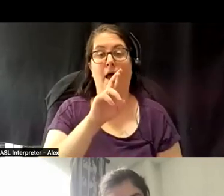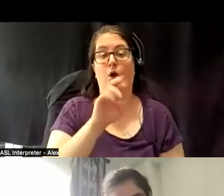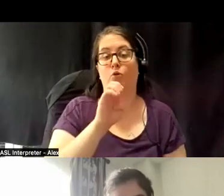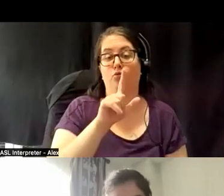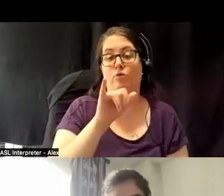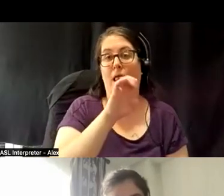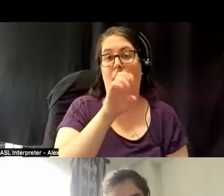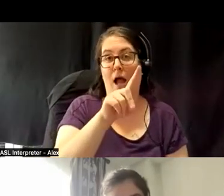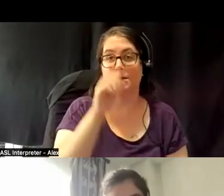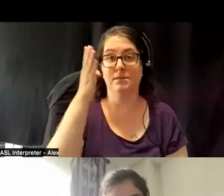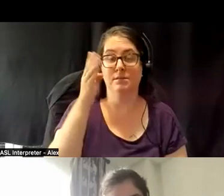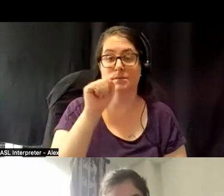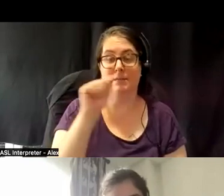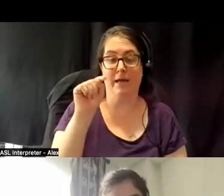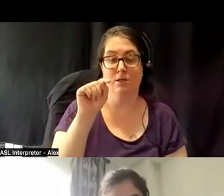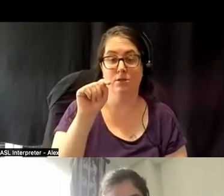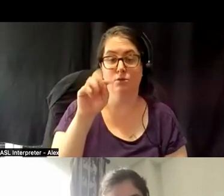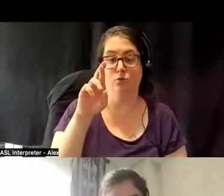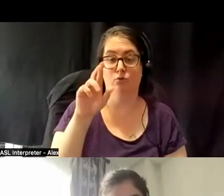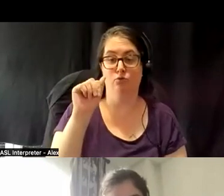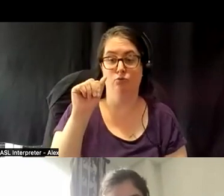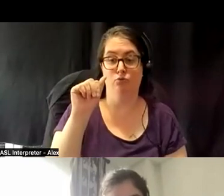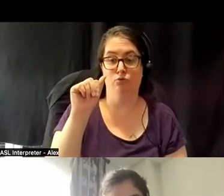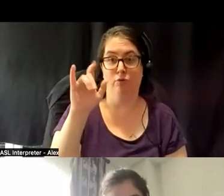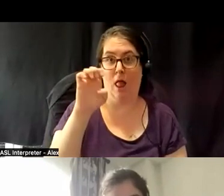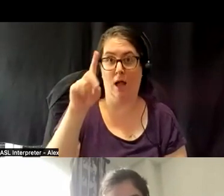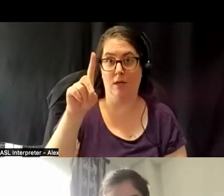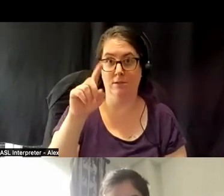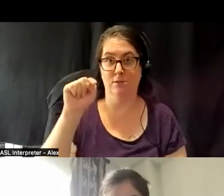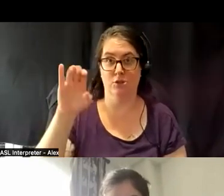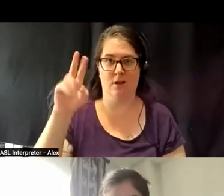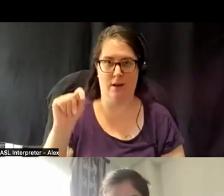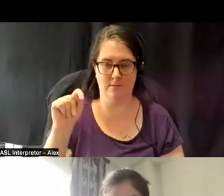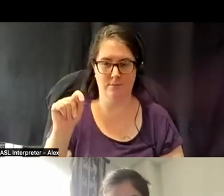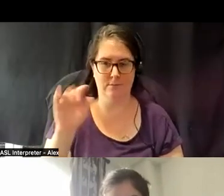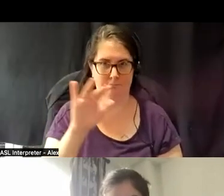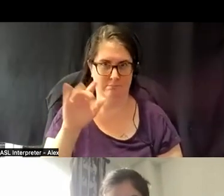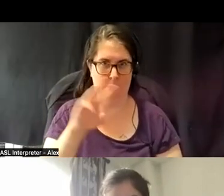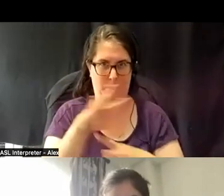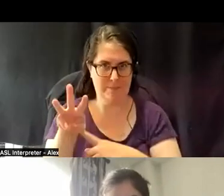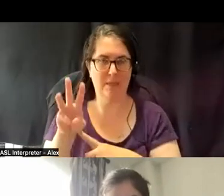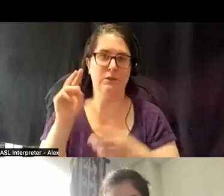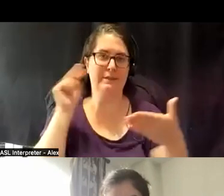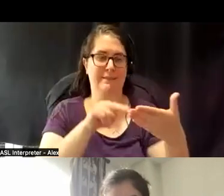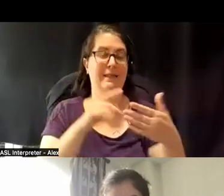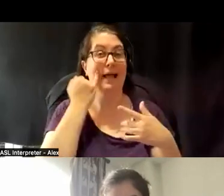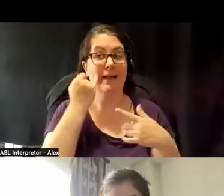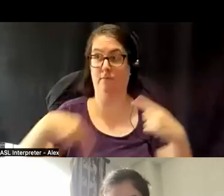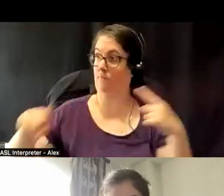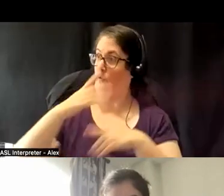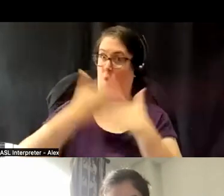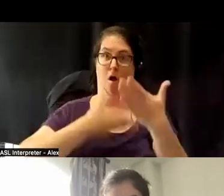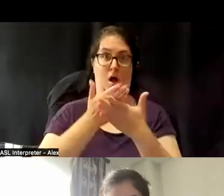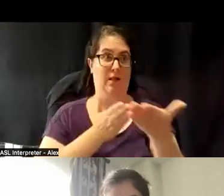realized-reimagined.net. And you can see incredible art there. But in response to the prompt, imagine a future where we can all access food in the ways we